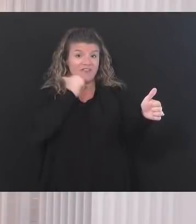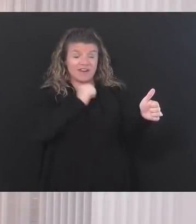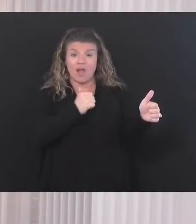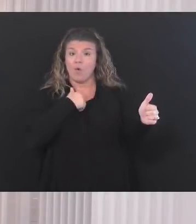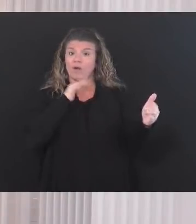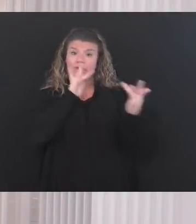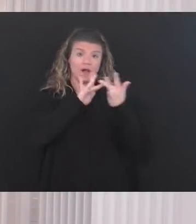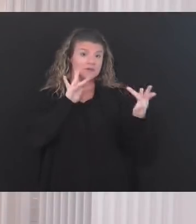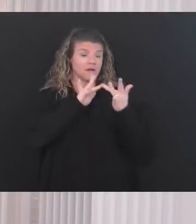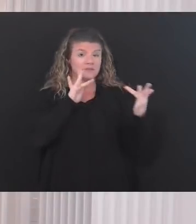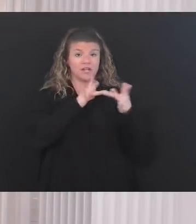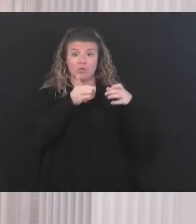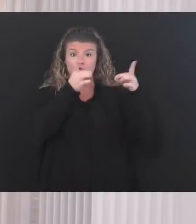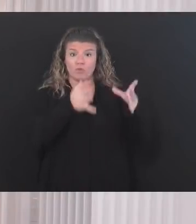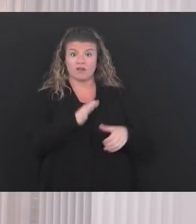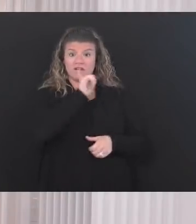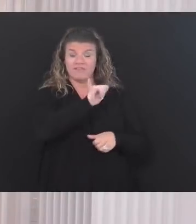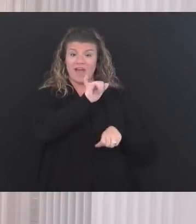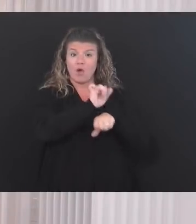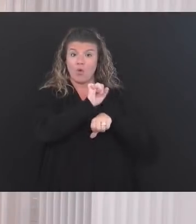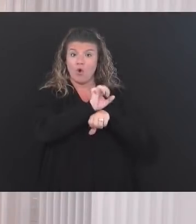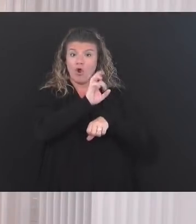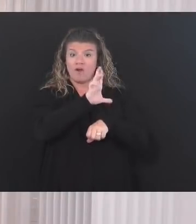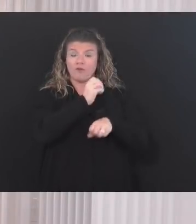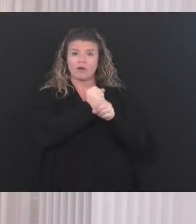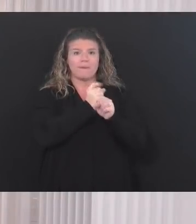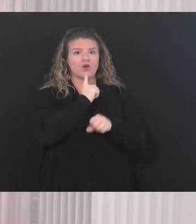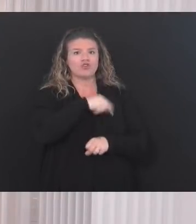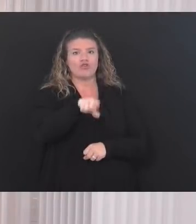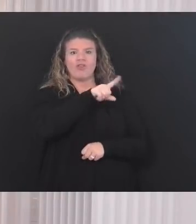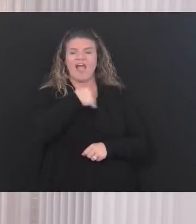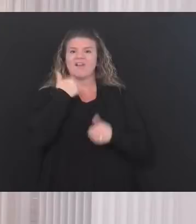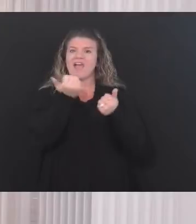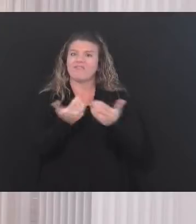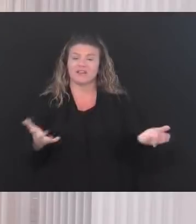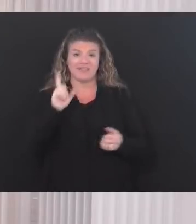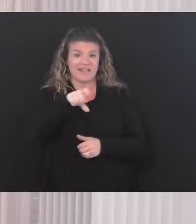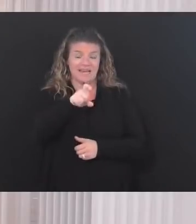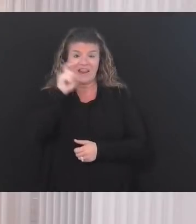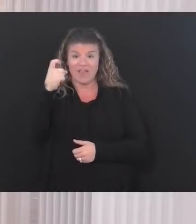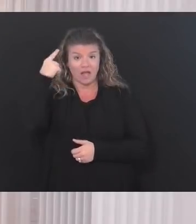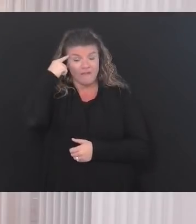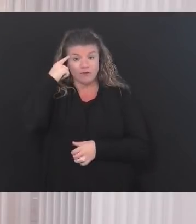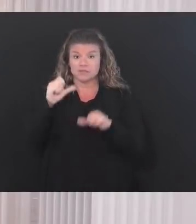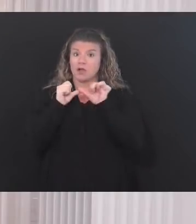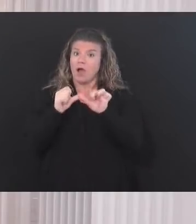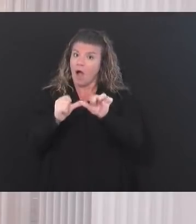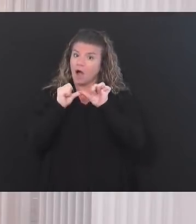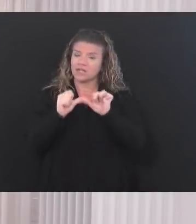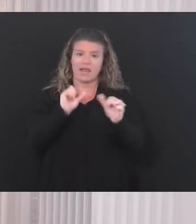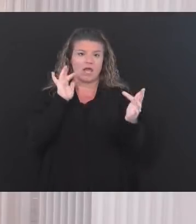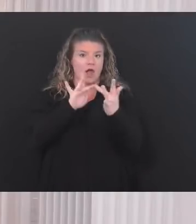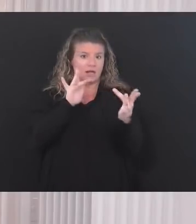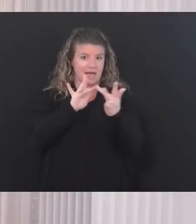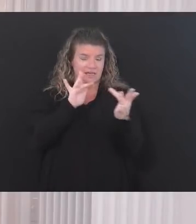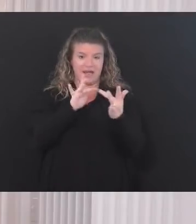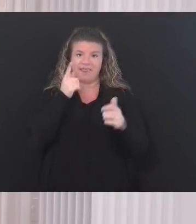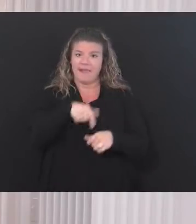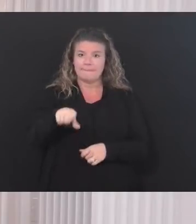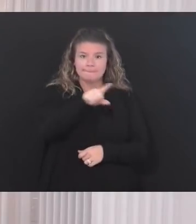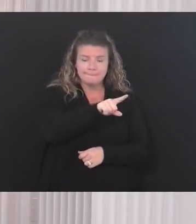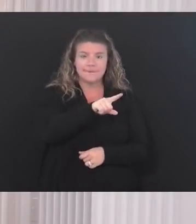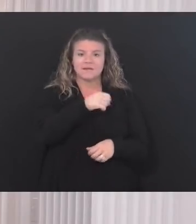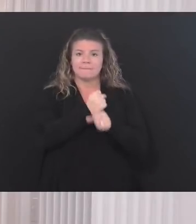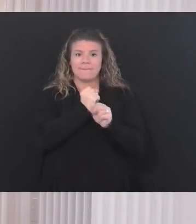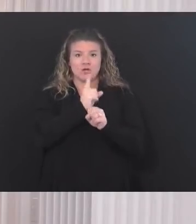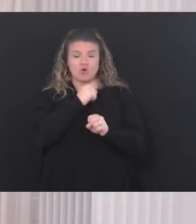director of workforce to ensure that they have all the resources they need. The governor is constantly contacting us and making sure we're pushing